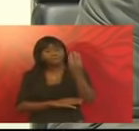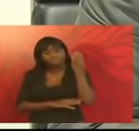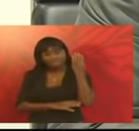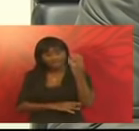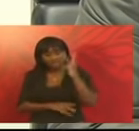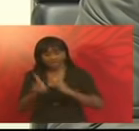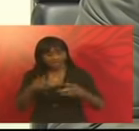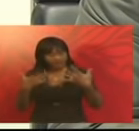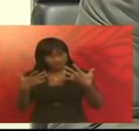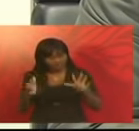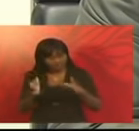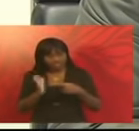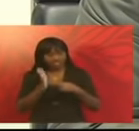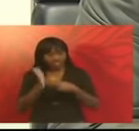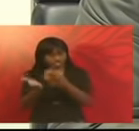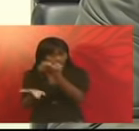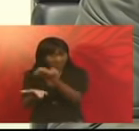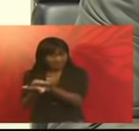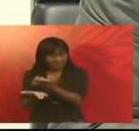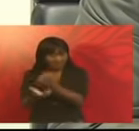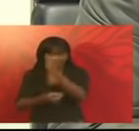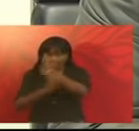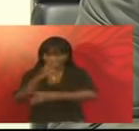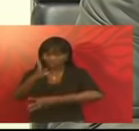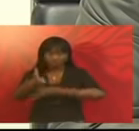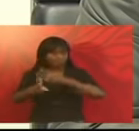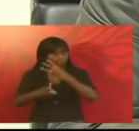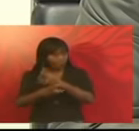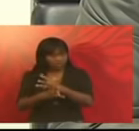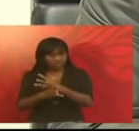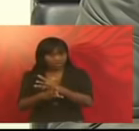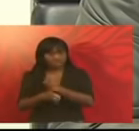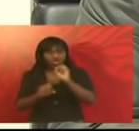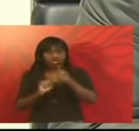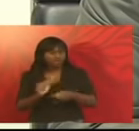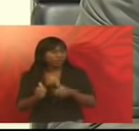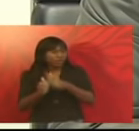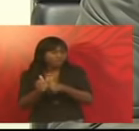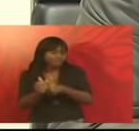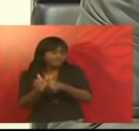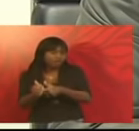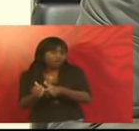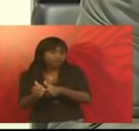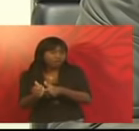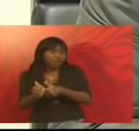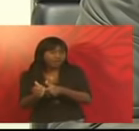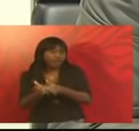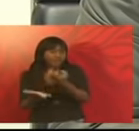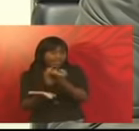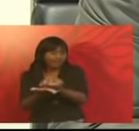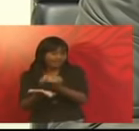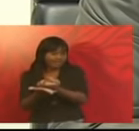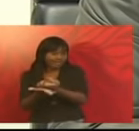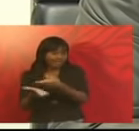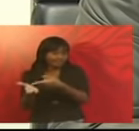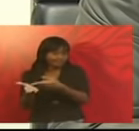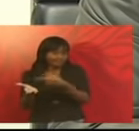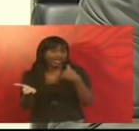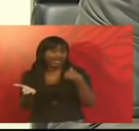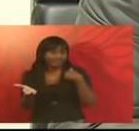have been administered worldwide, we are basically going with the existing body of evidence